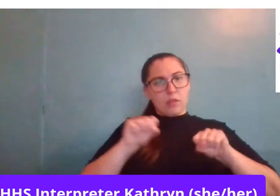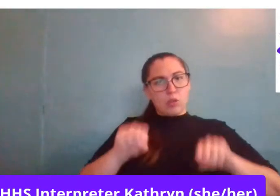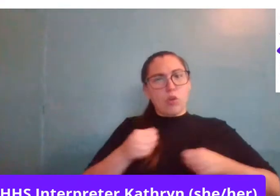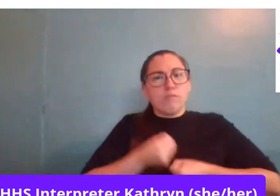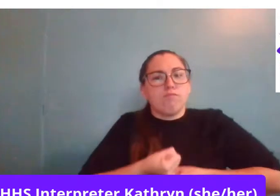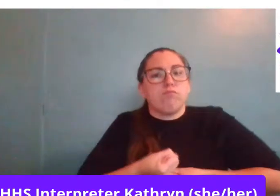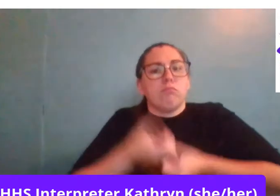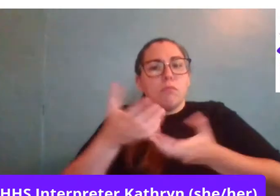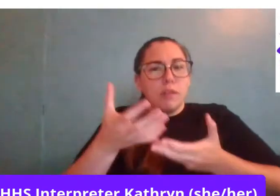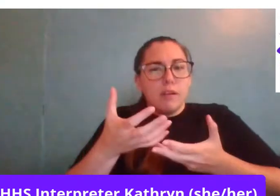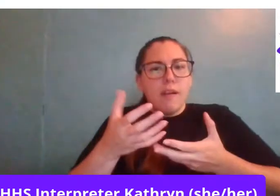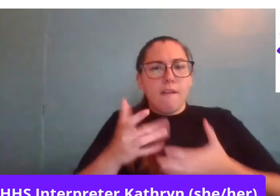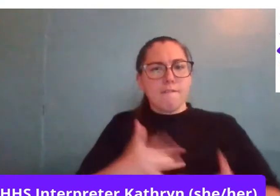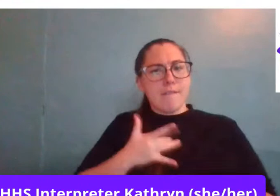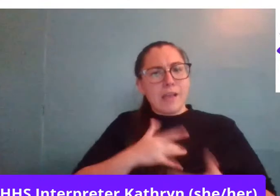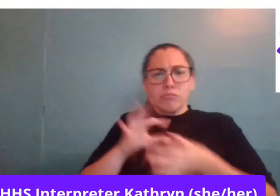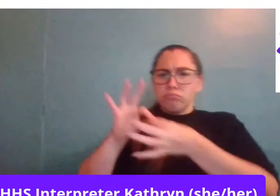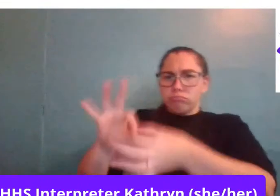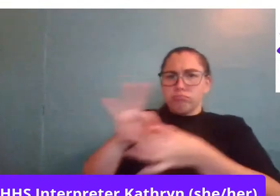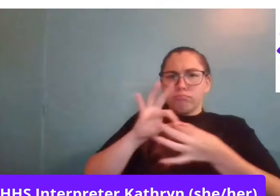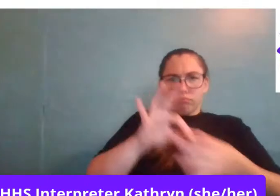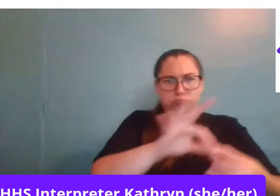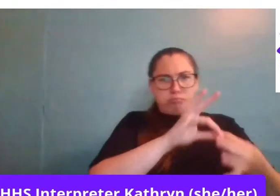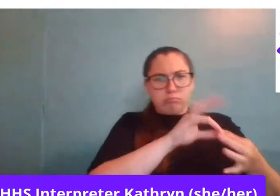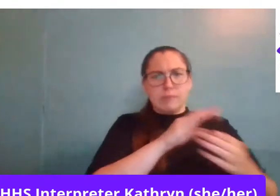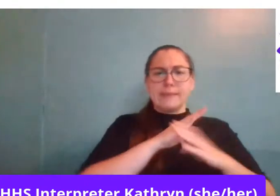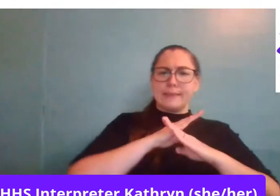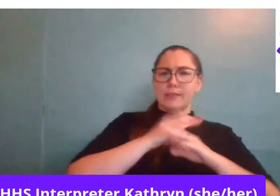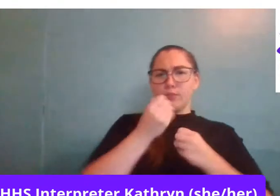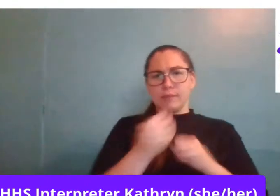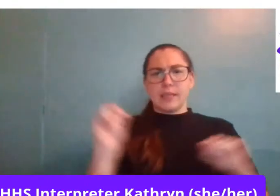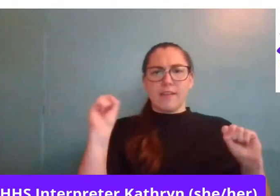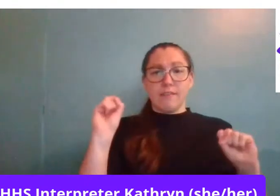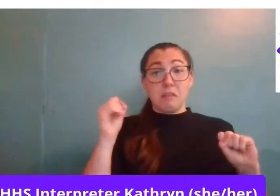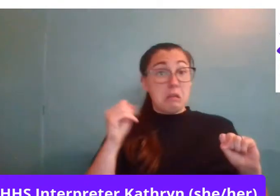felt secure, even if I was the only one who was like me.